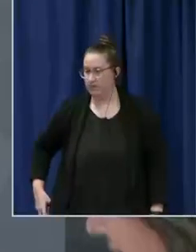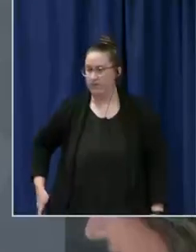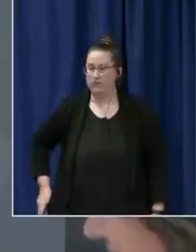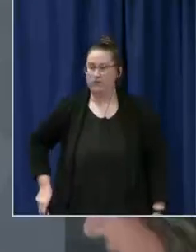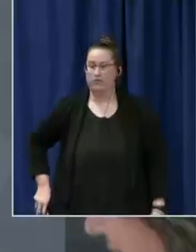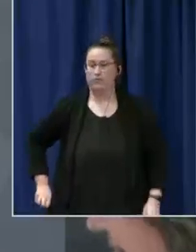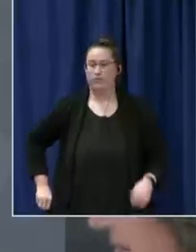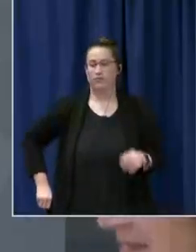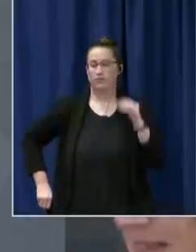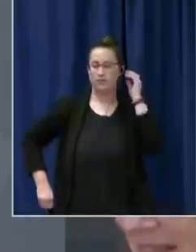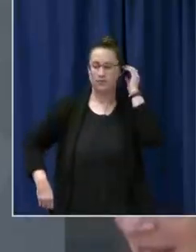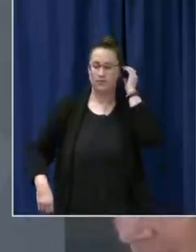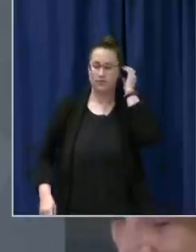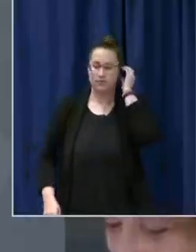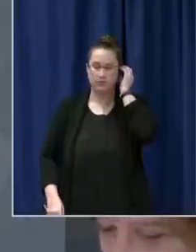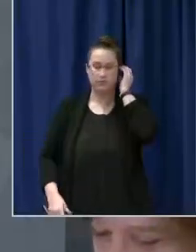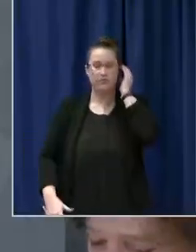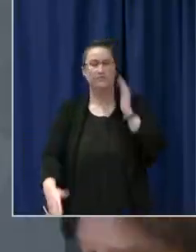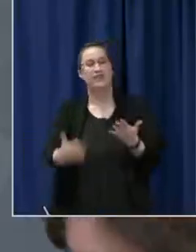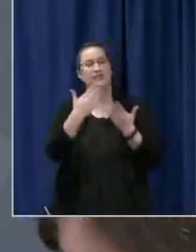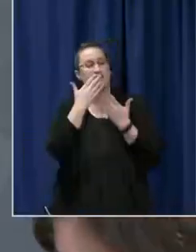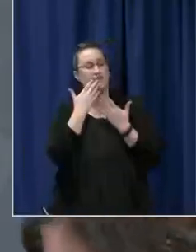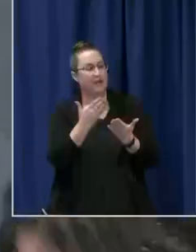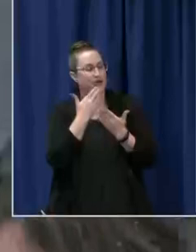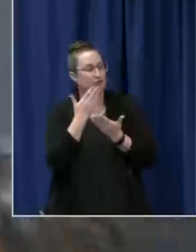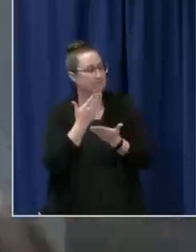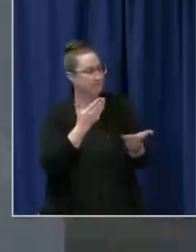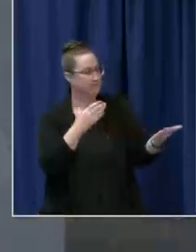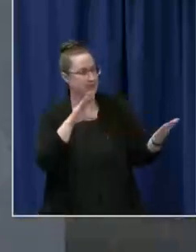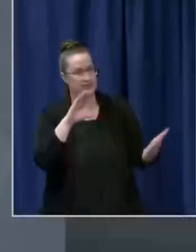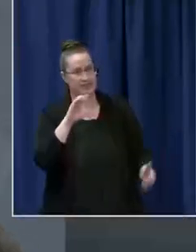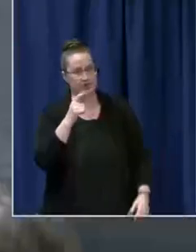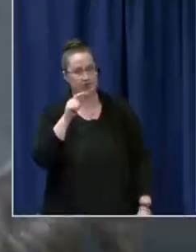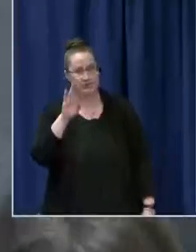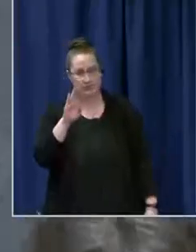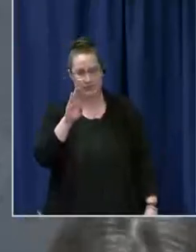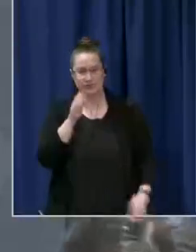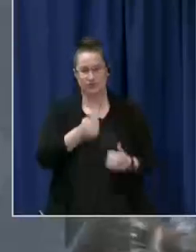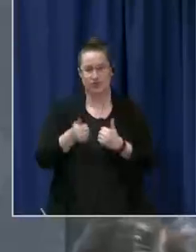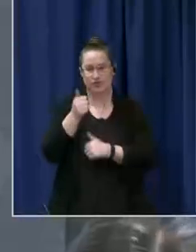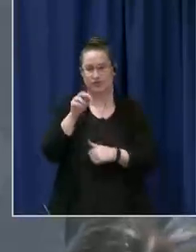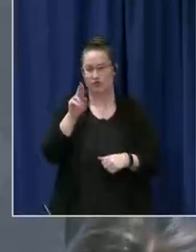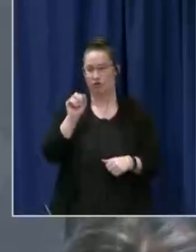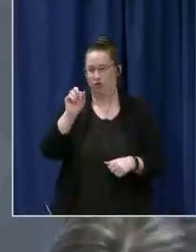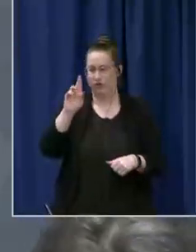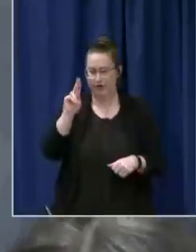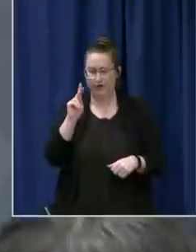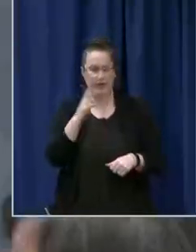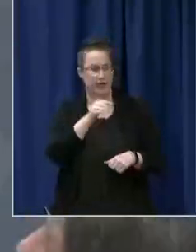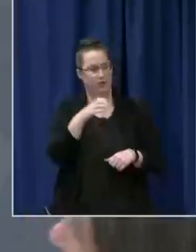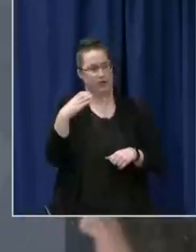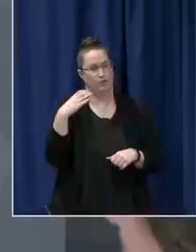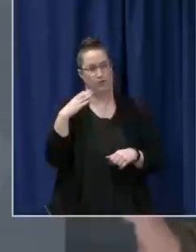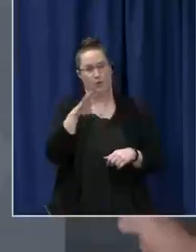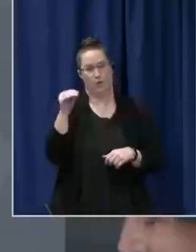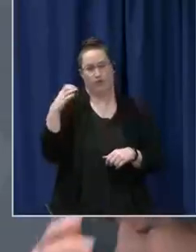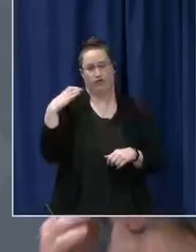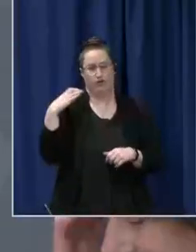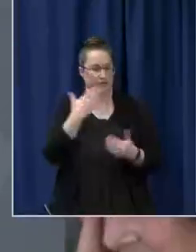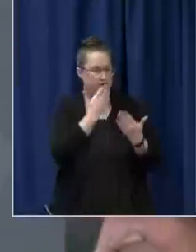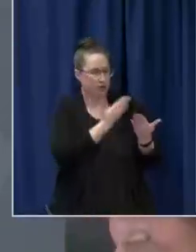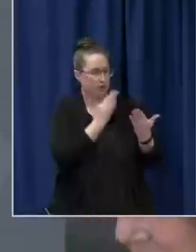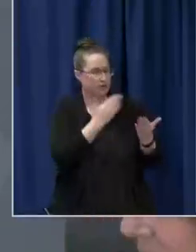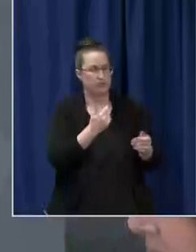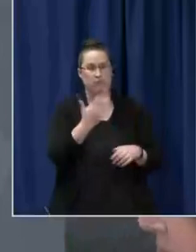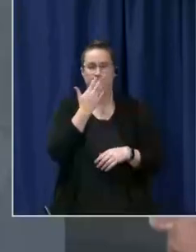So thank you to CGB Chief Rourke and to your ABLE co-chairs for the